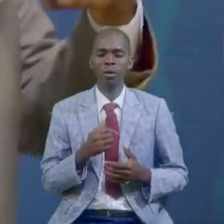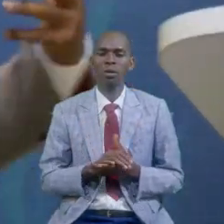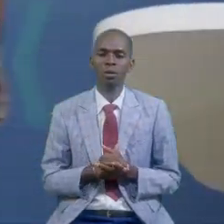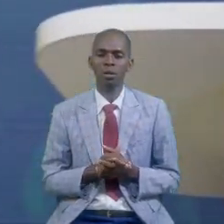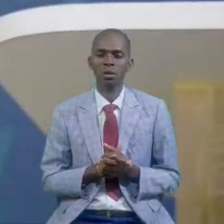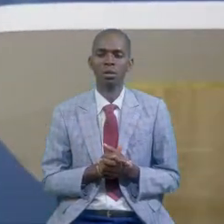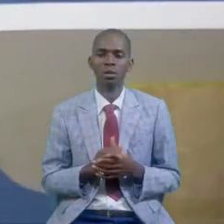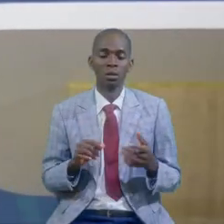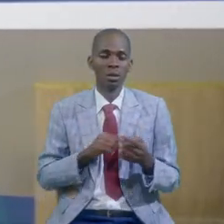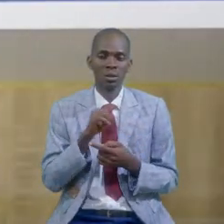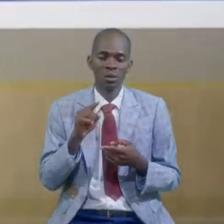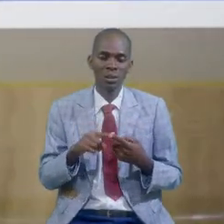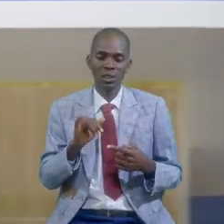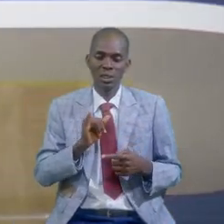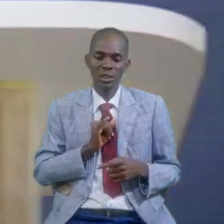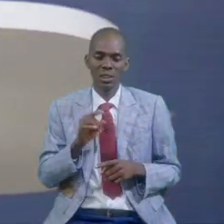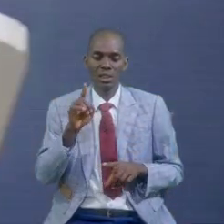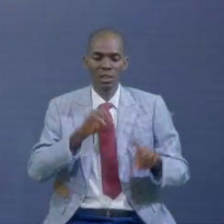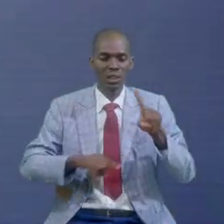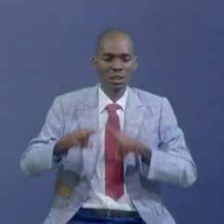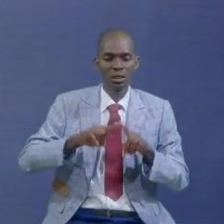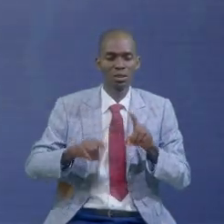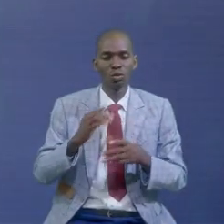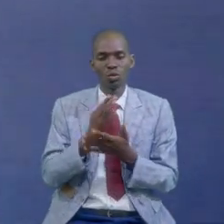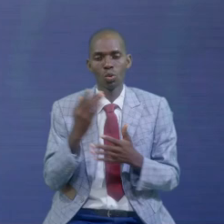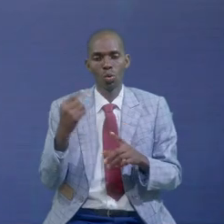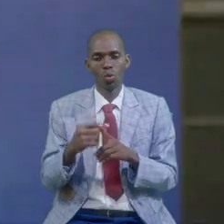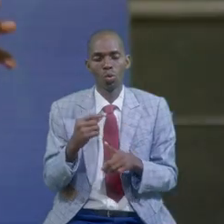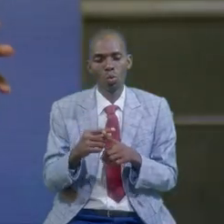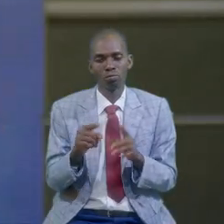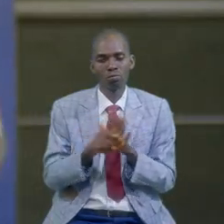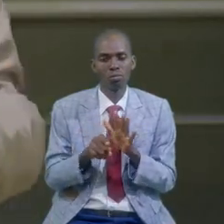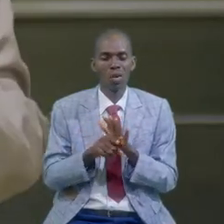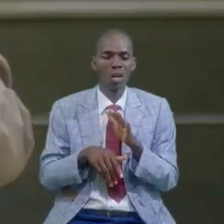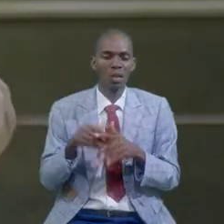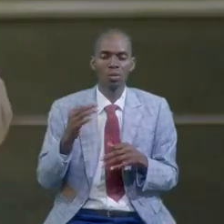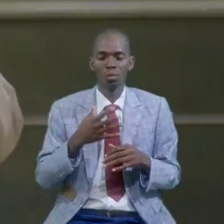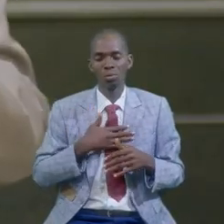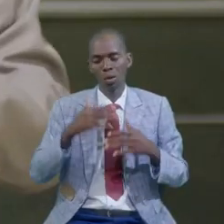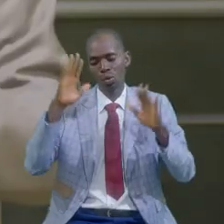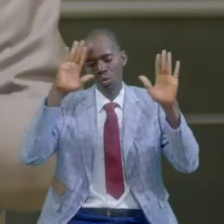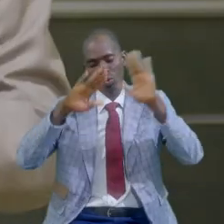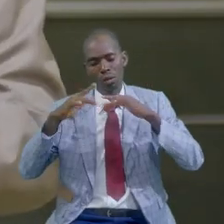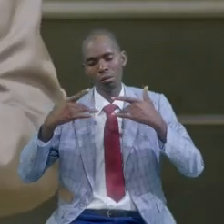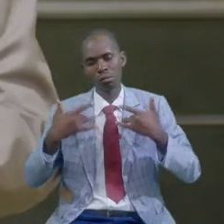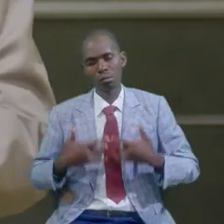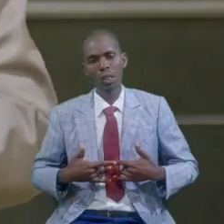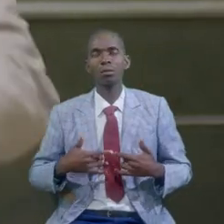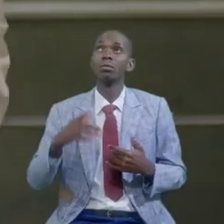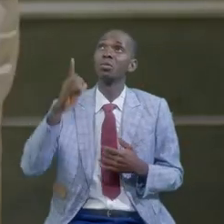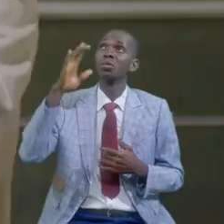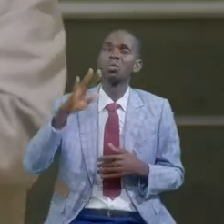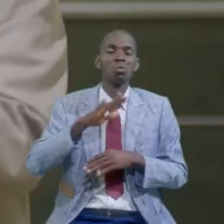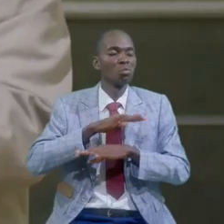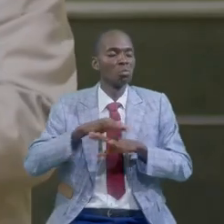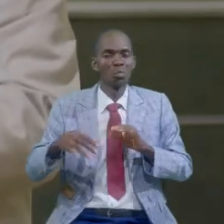When I say words out of discouragement and despair, God doesn't love me.